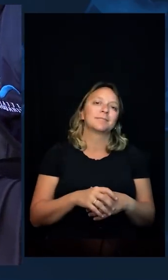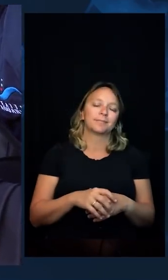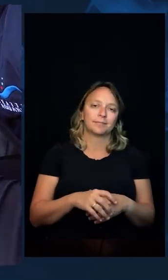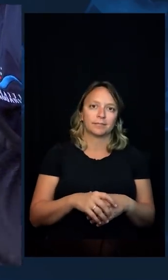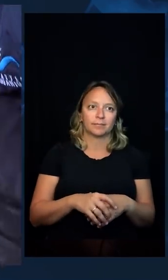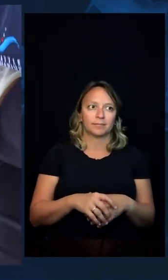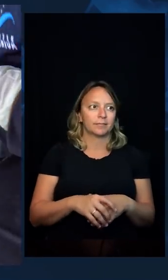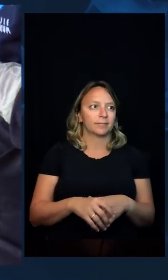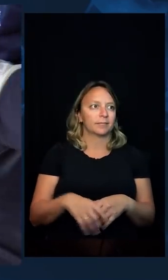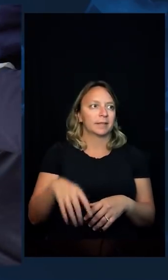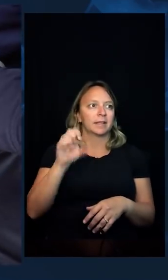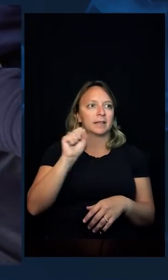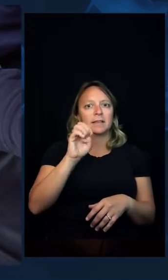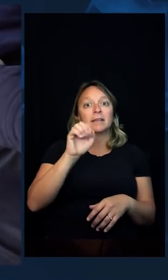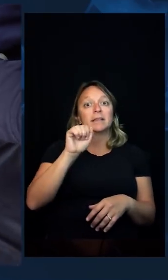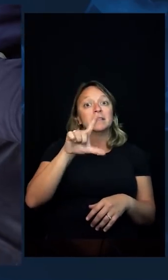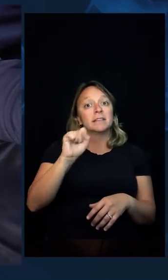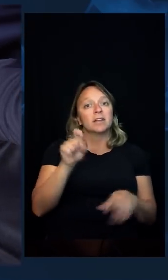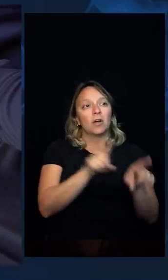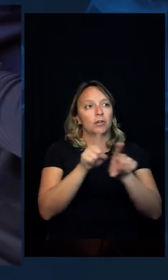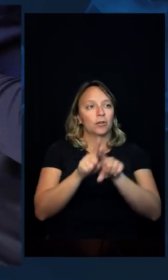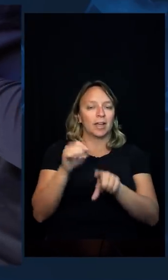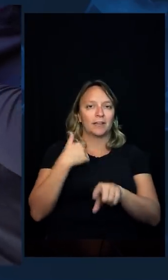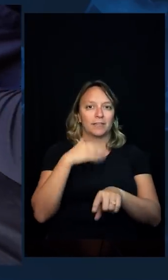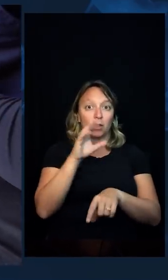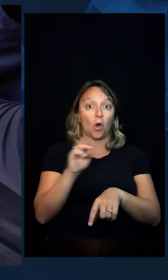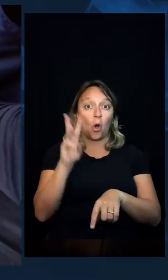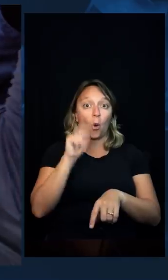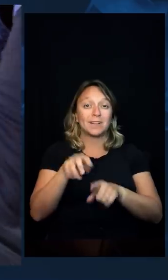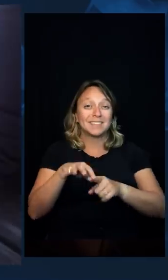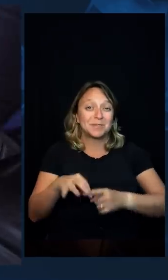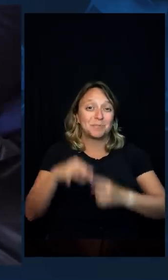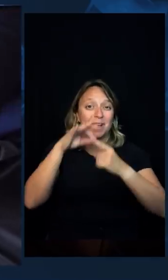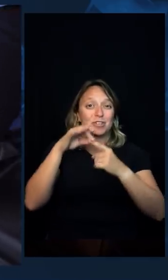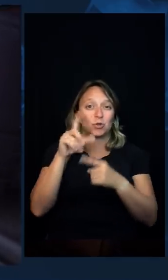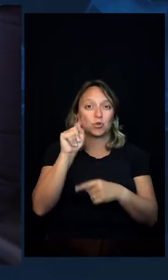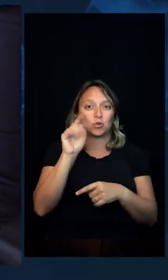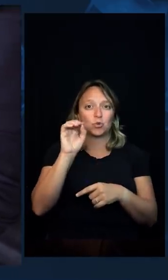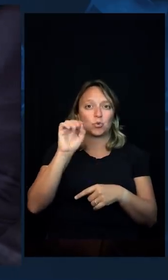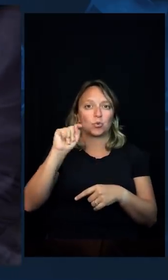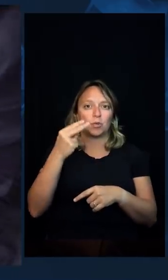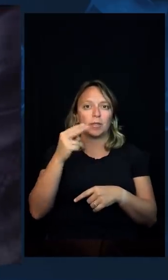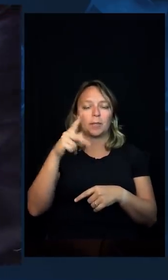Harbor seals also have their own special toothpaste that's on that toothbrush.